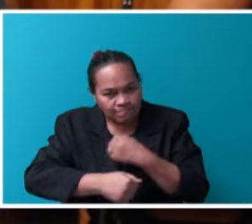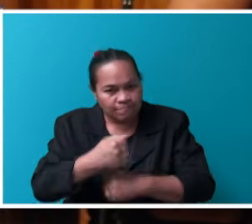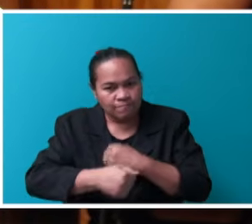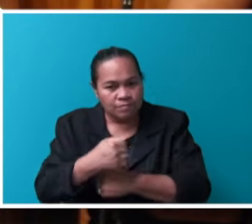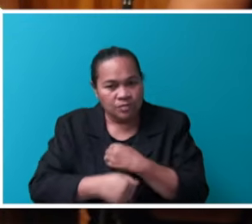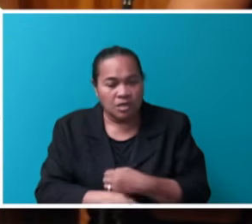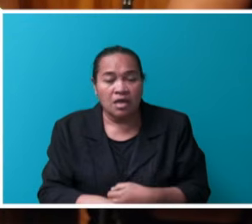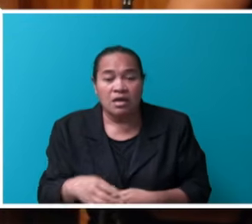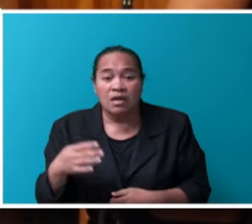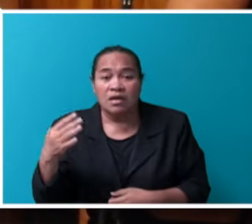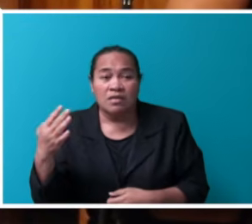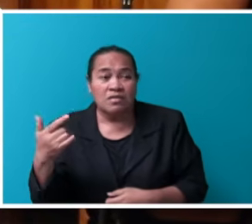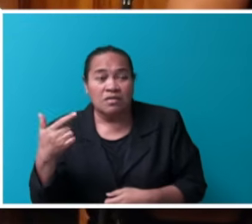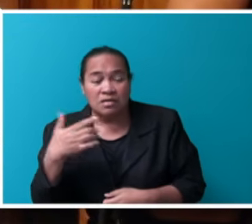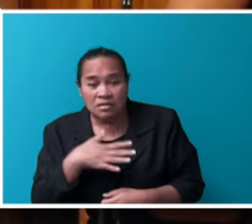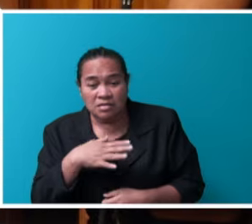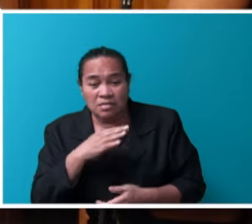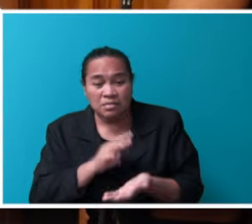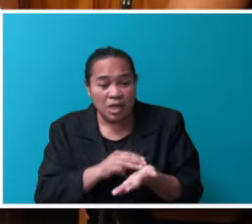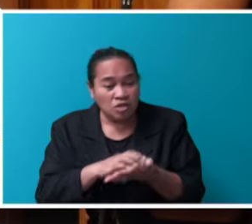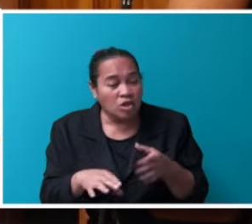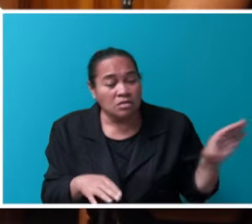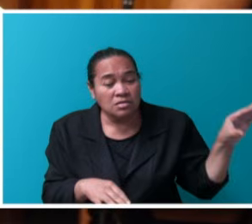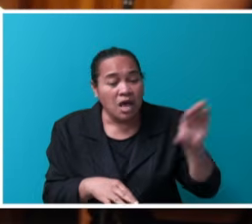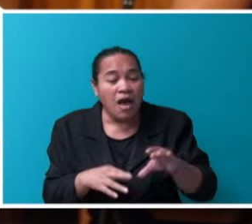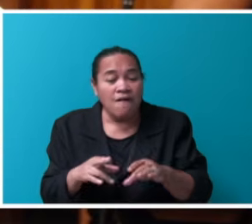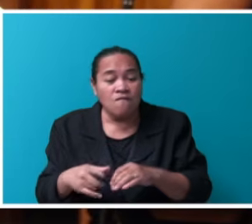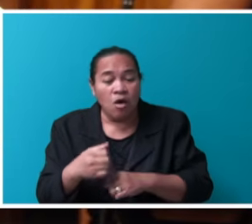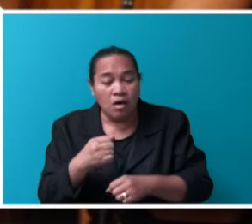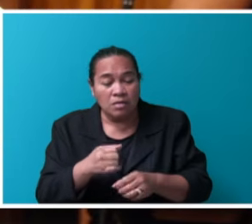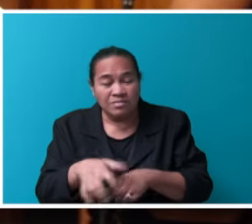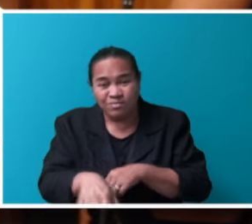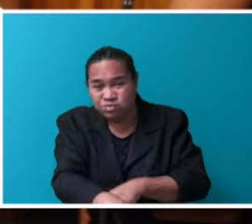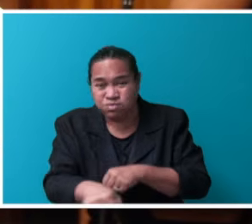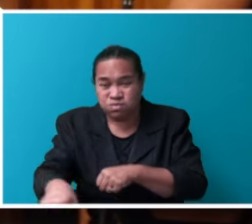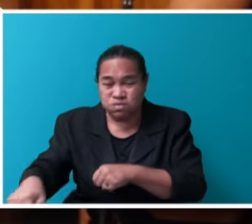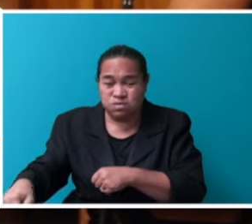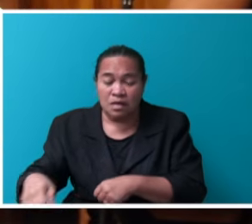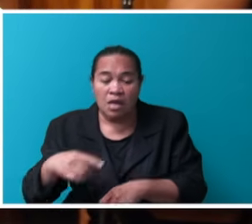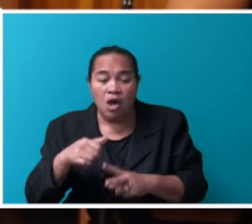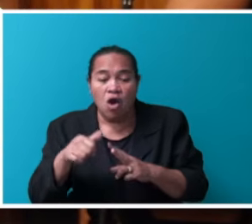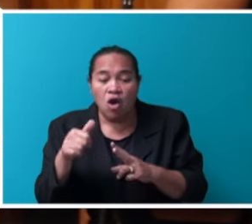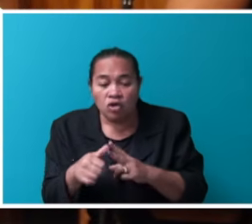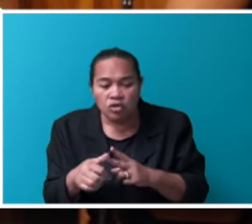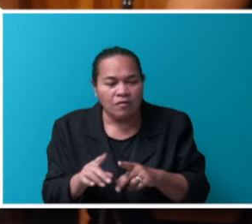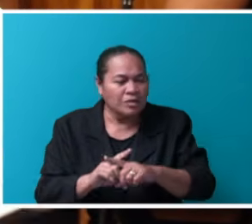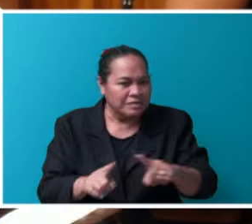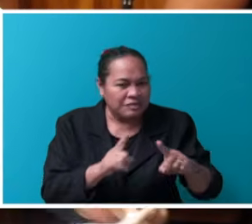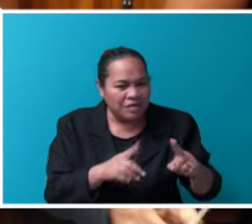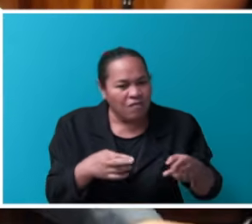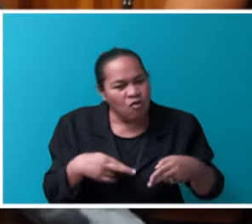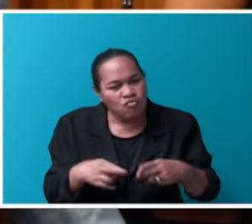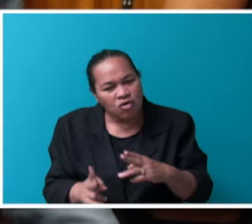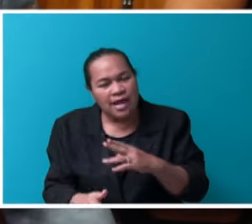is provided towards sugar to cater for fertilizer and weedicide, sugar price support, cartridge subsidy, cane access roads, and farm